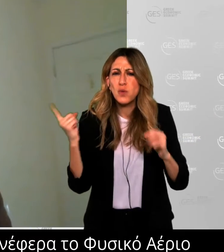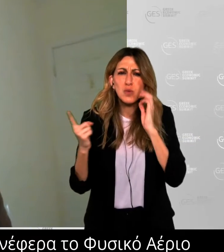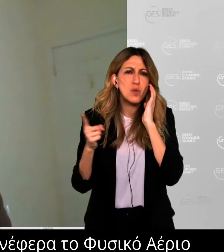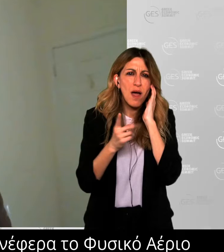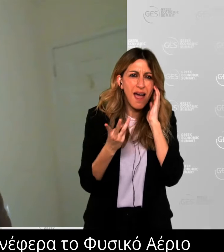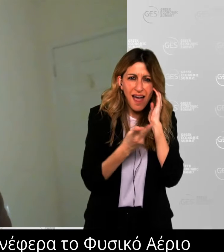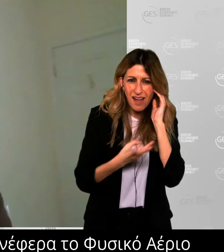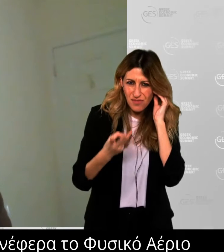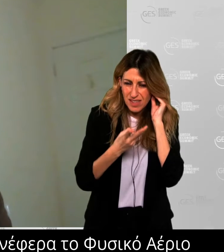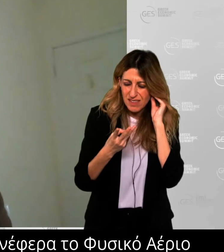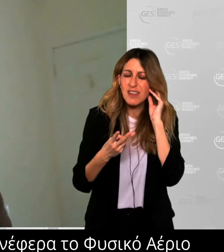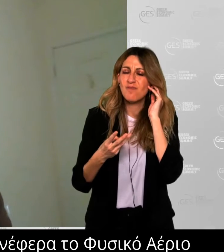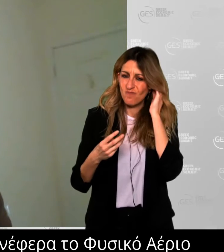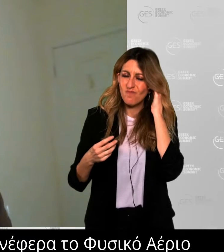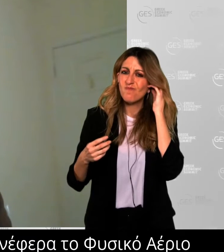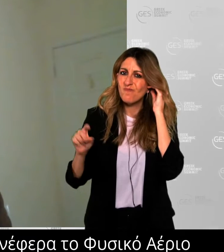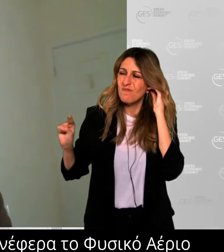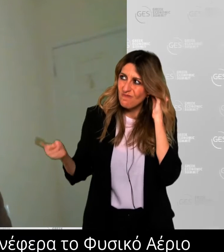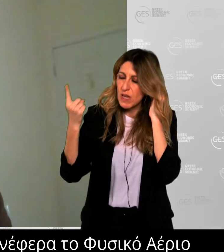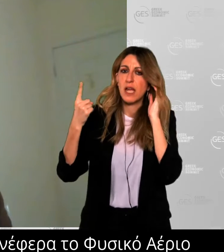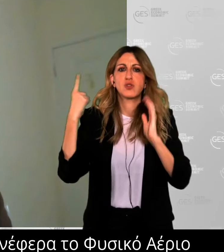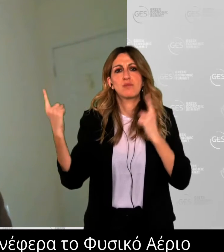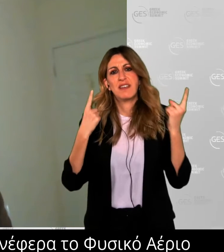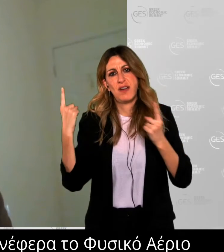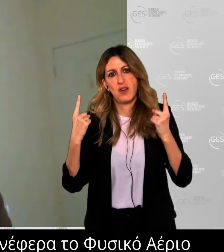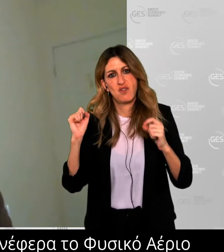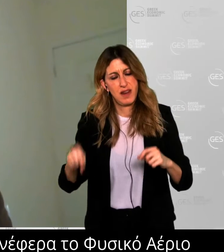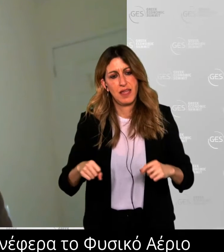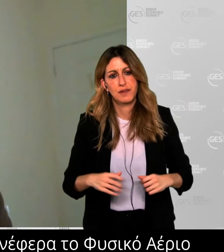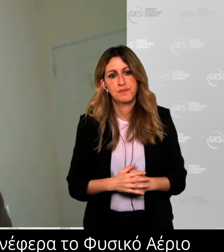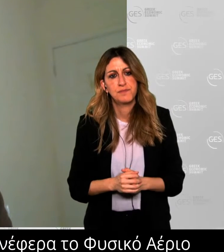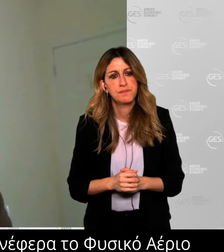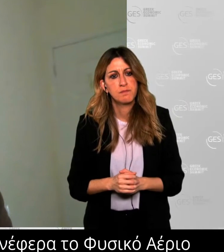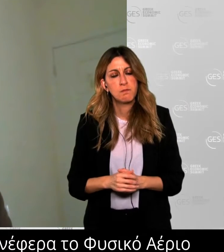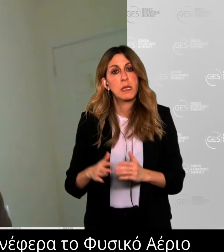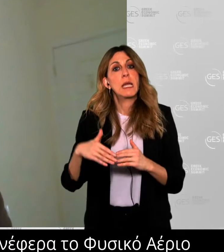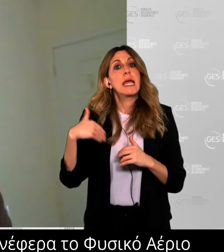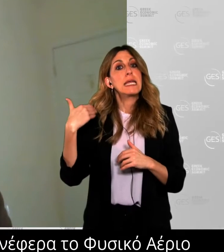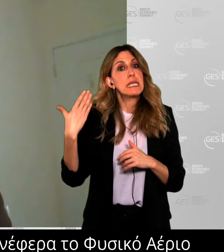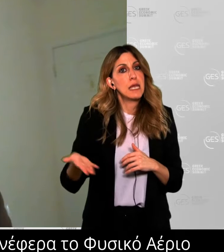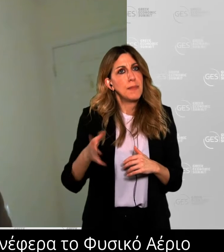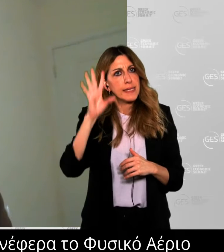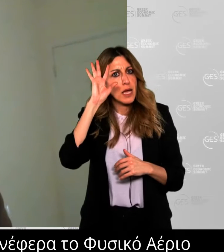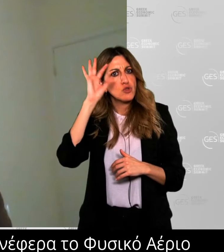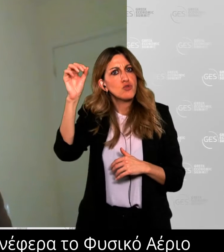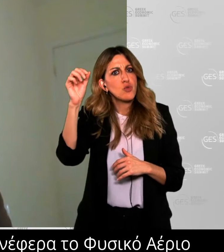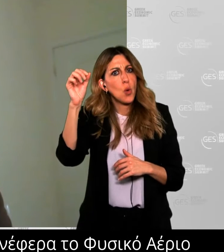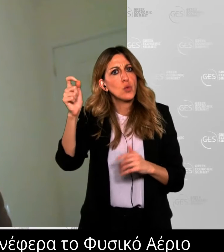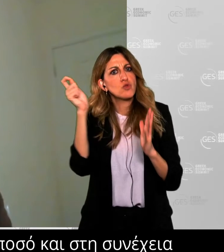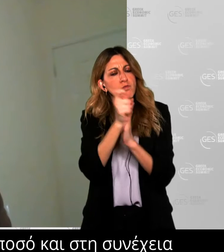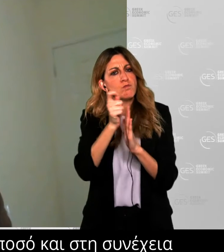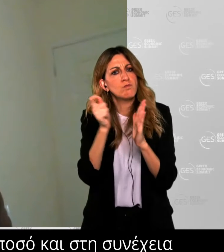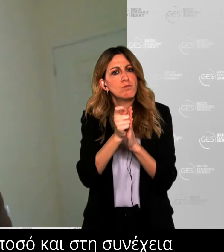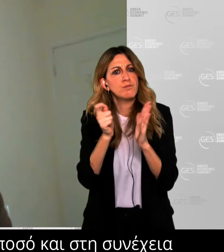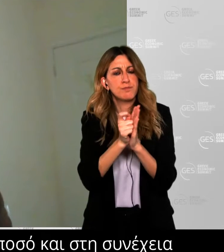those targets in accordance with the Net Zero Banking Alliance guidance, and also with some of the great work that's being done by the Science Based Targets Initiative,